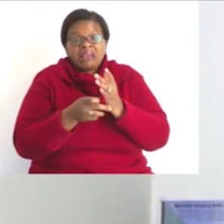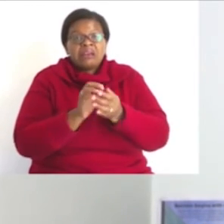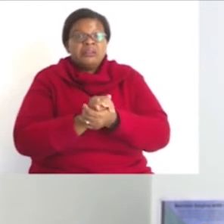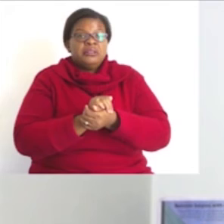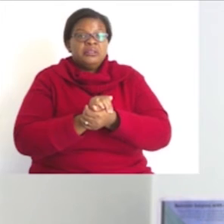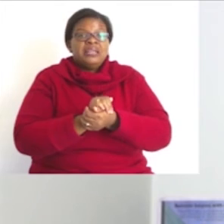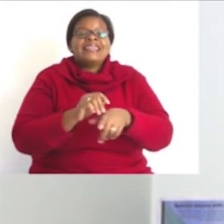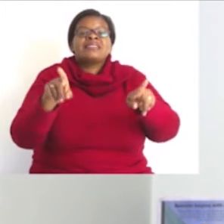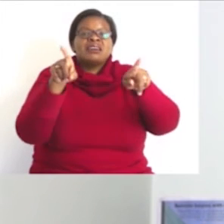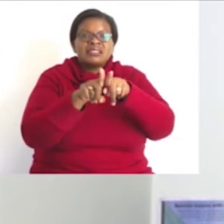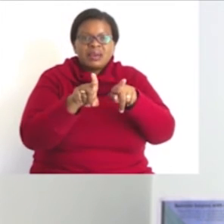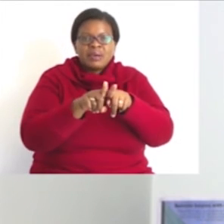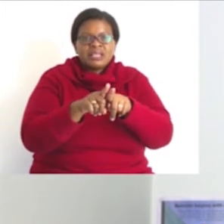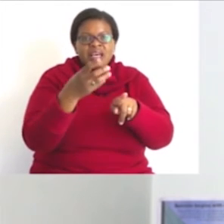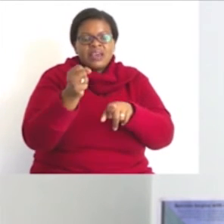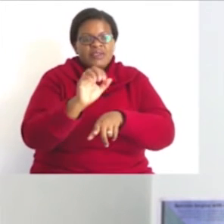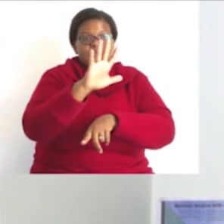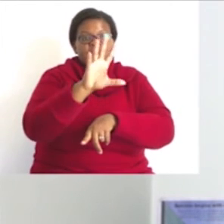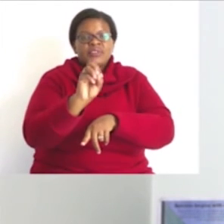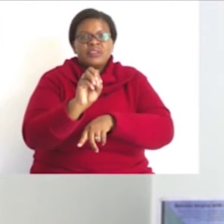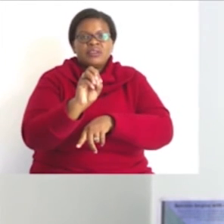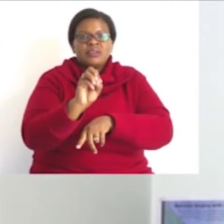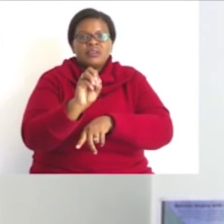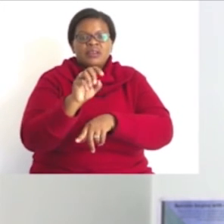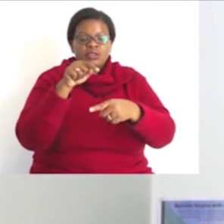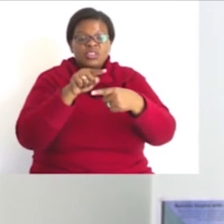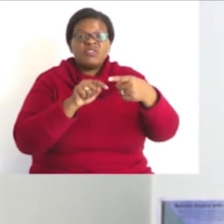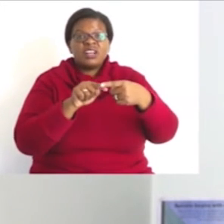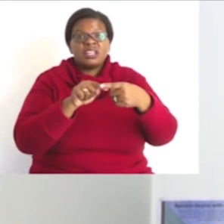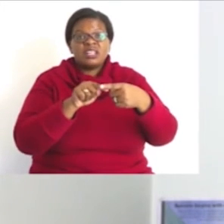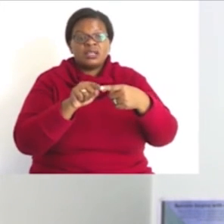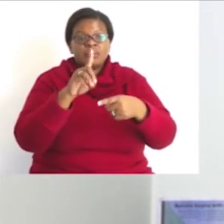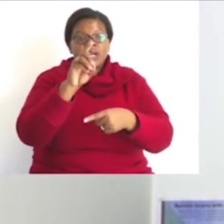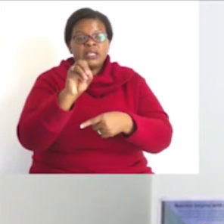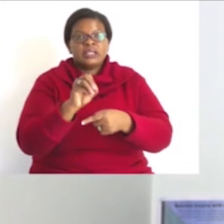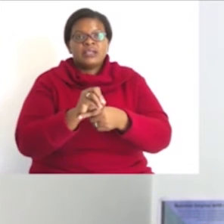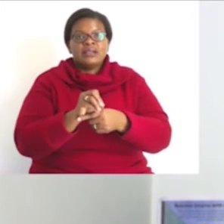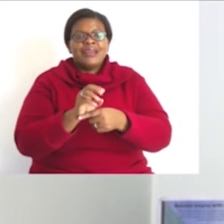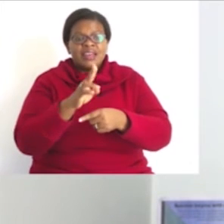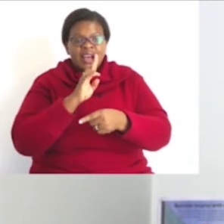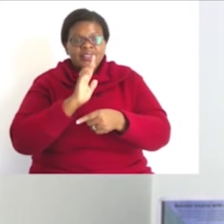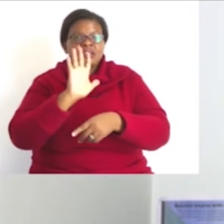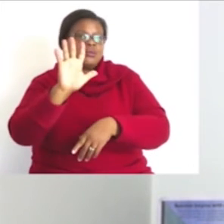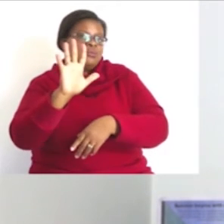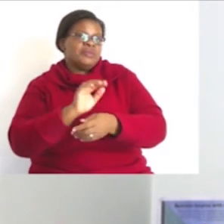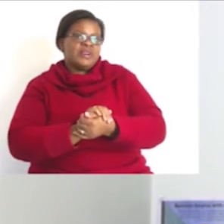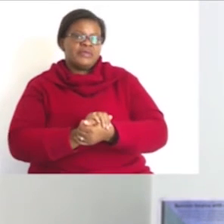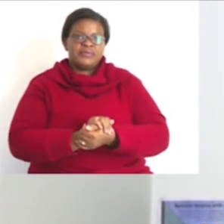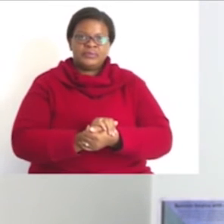is the same as we have 50 divided by 10. What will be our